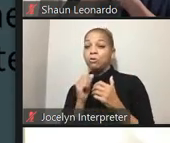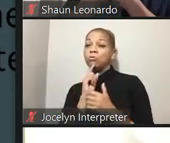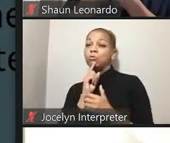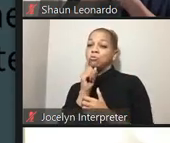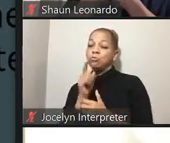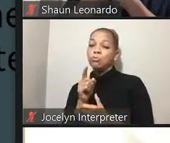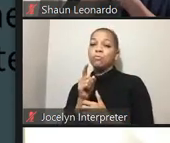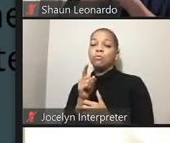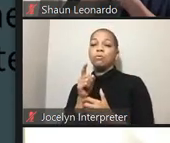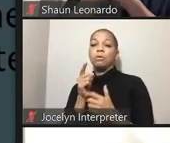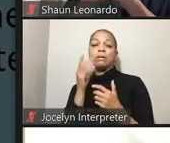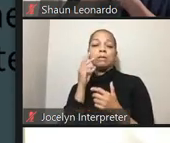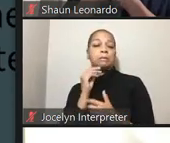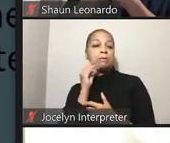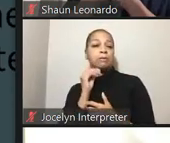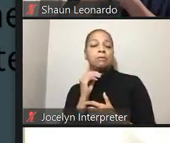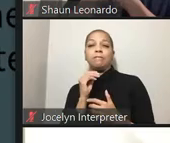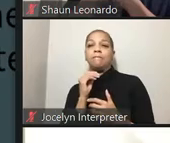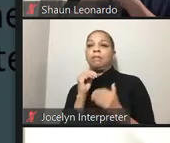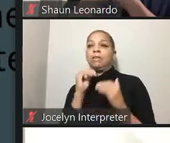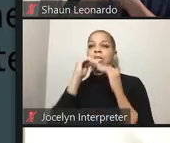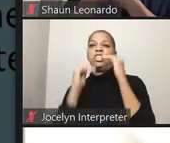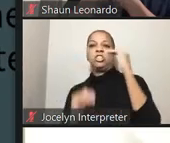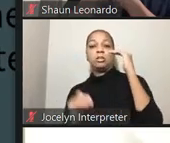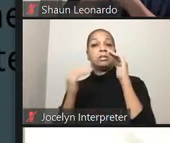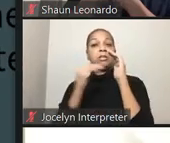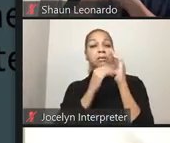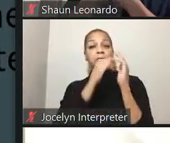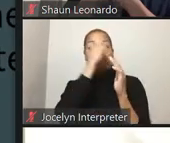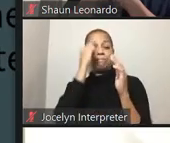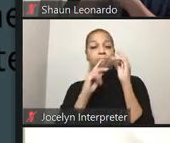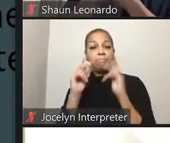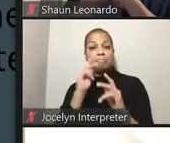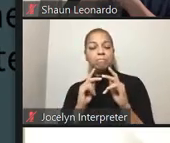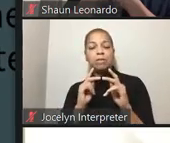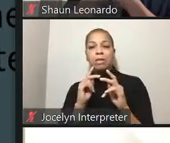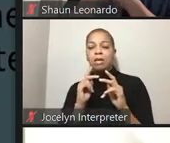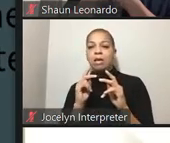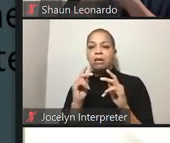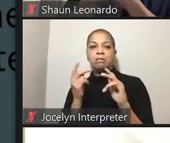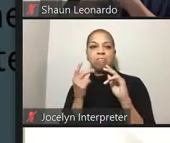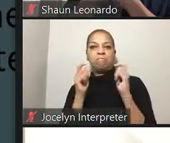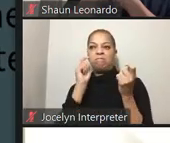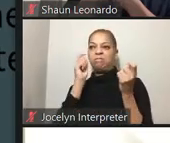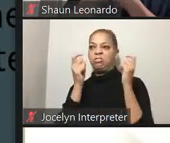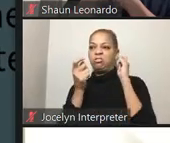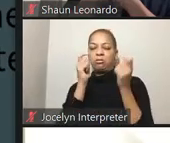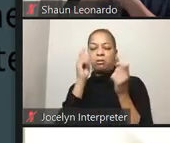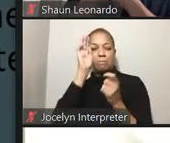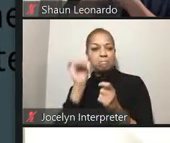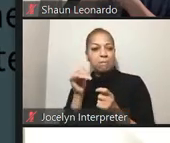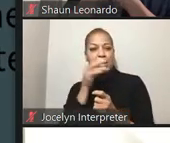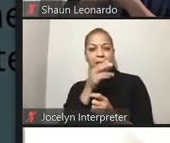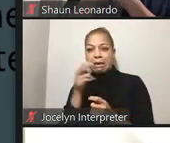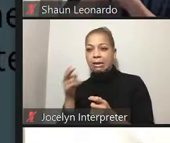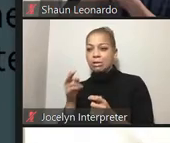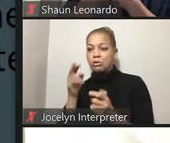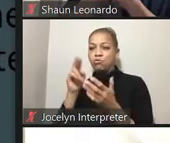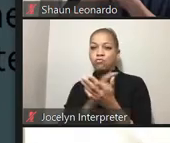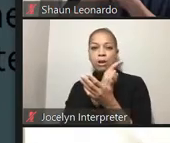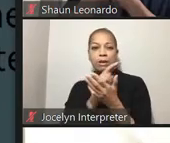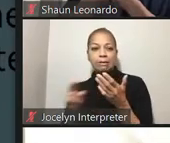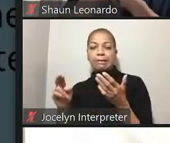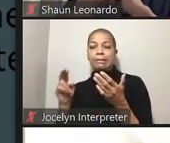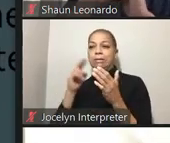injustices against Black people are repeatedly distorted by histories of racist reading practice